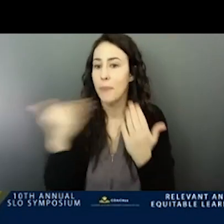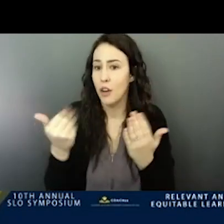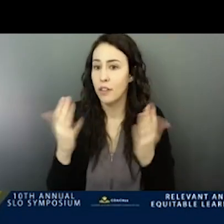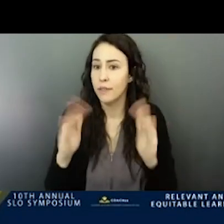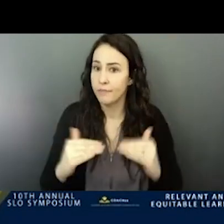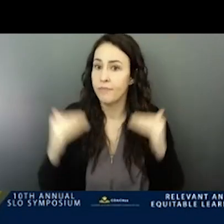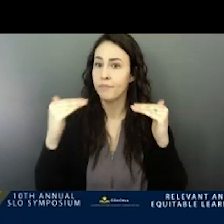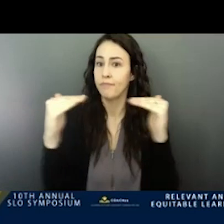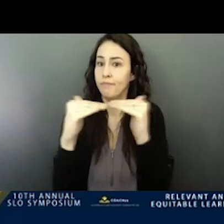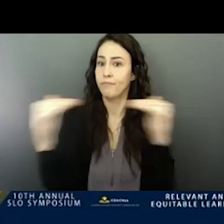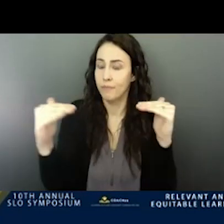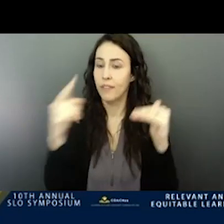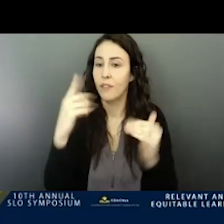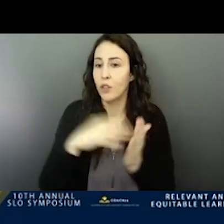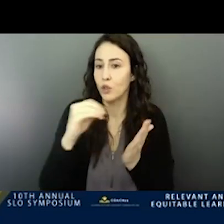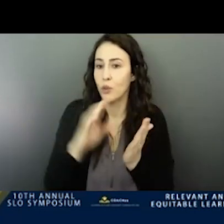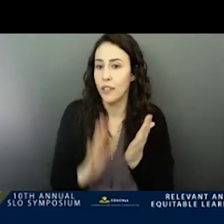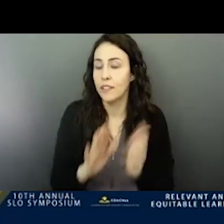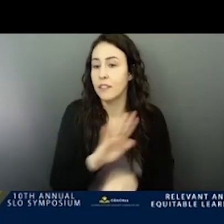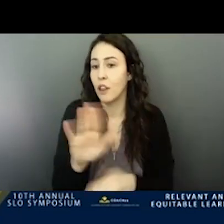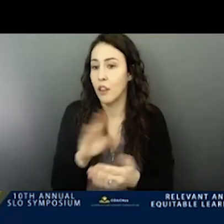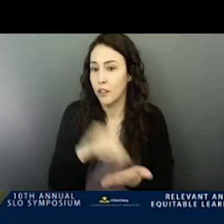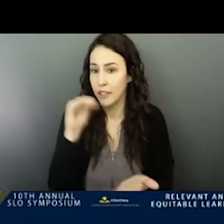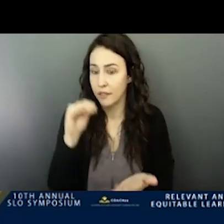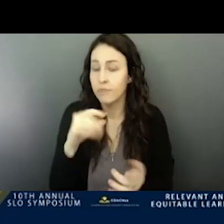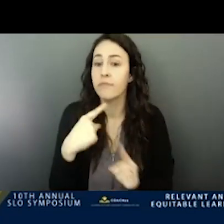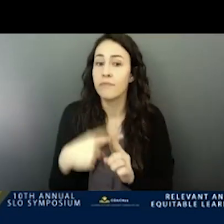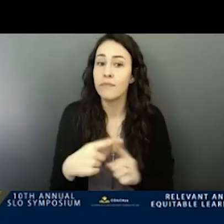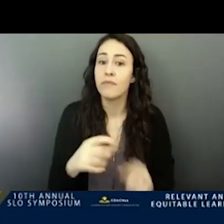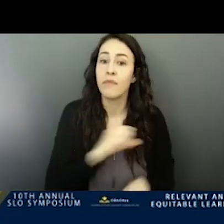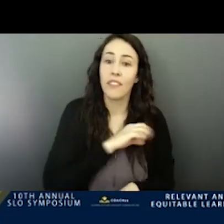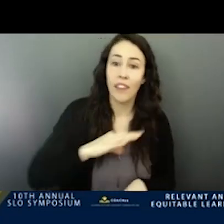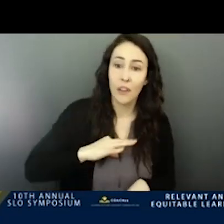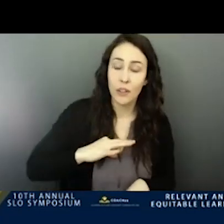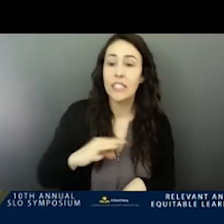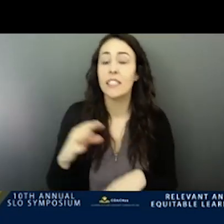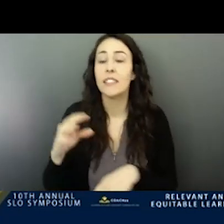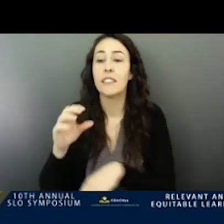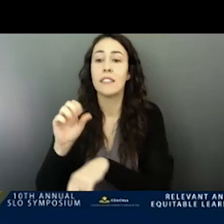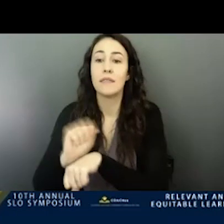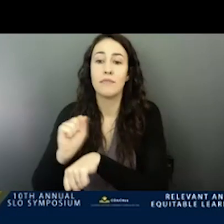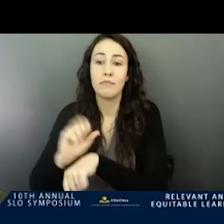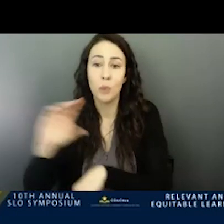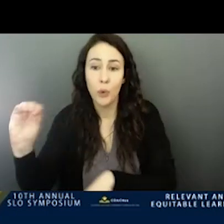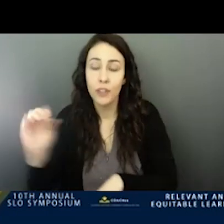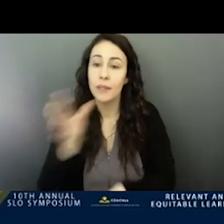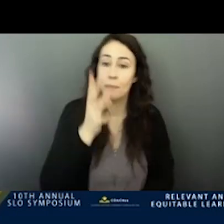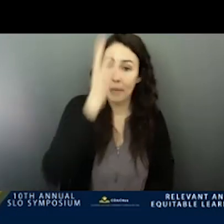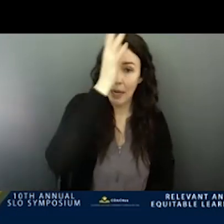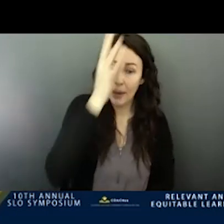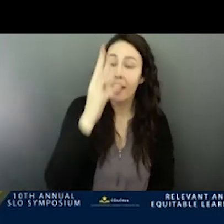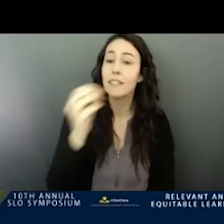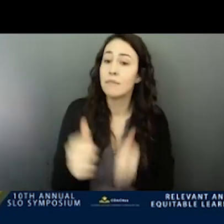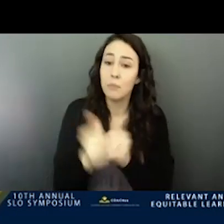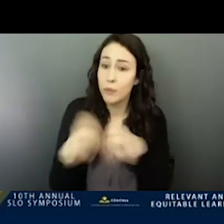Additionally, we have learned that faculty, potential employers, parents, and most importantly,